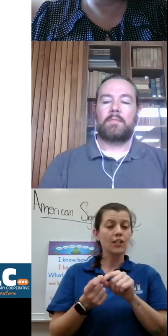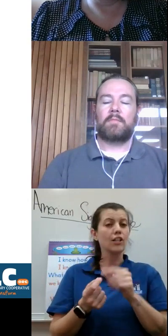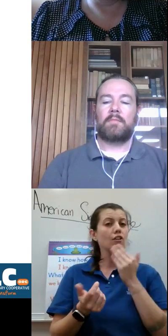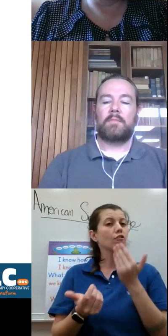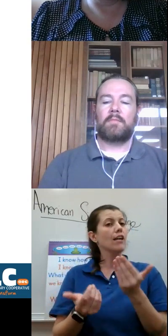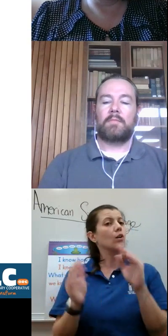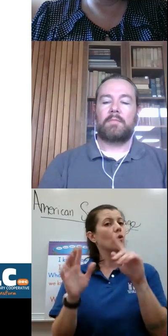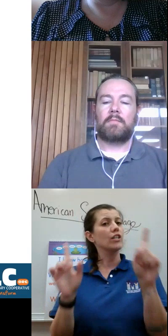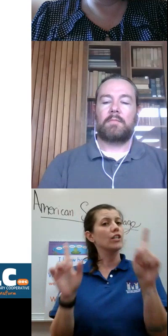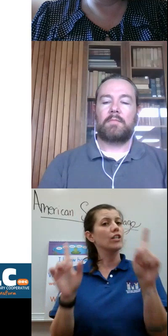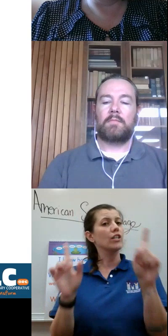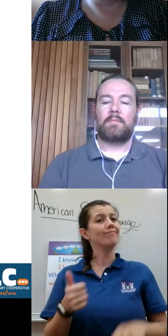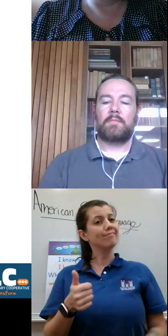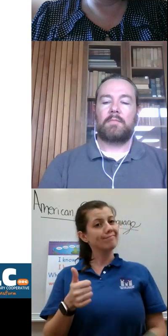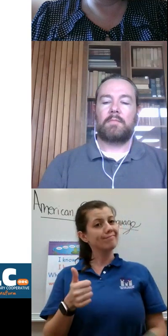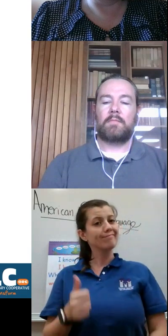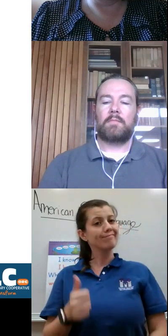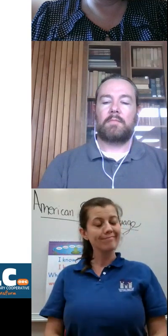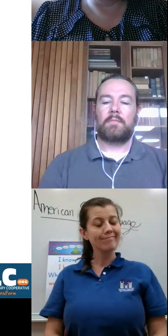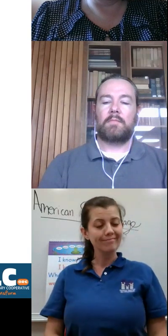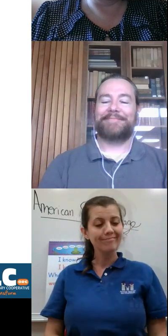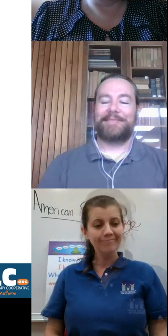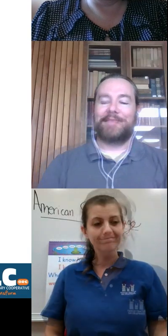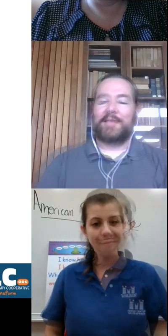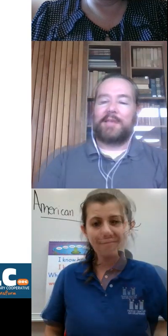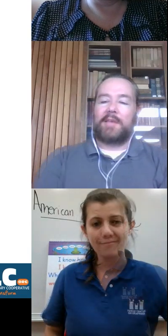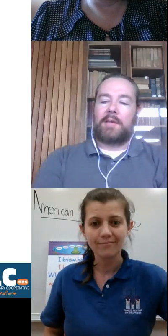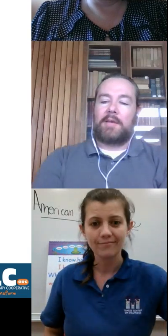Very particular and great question.